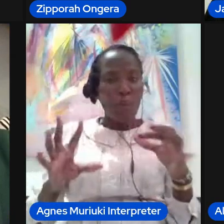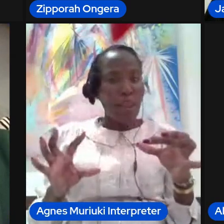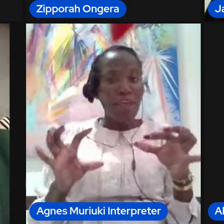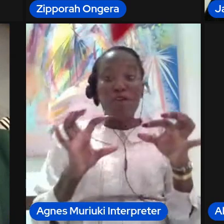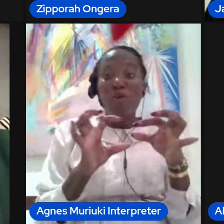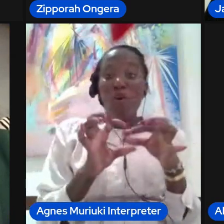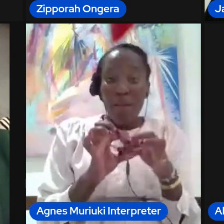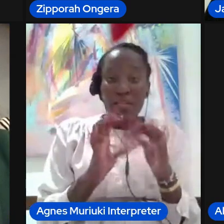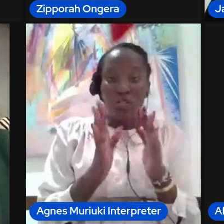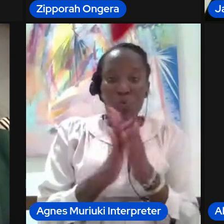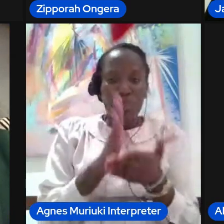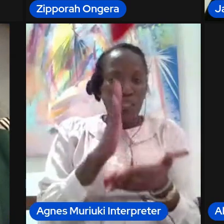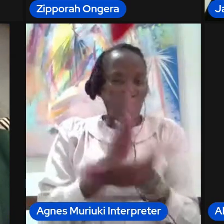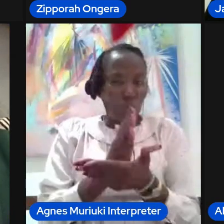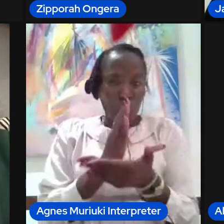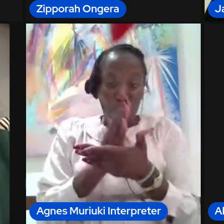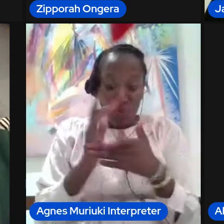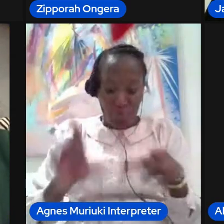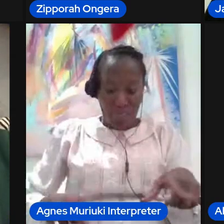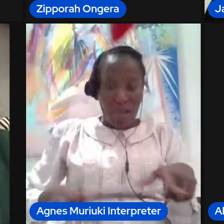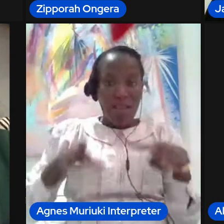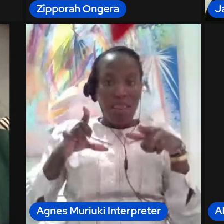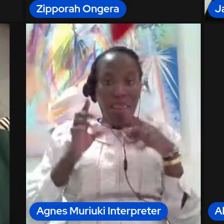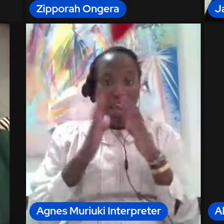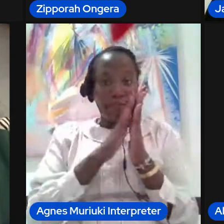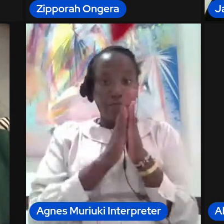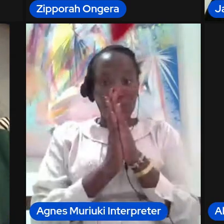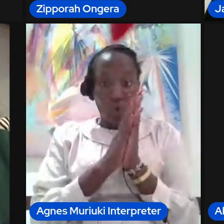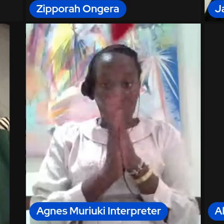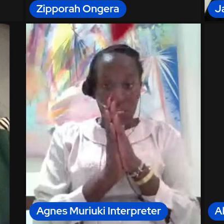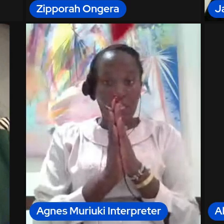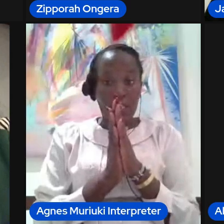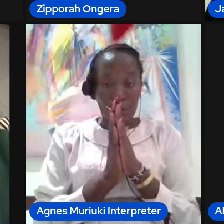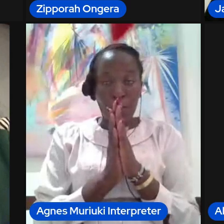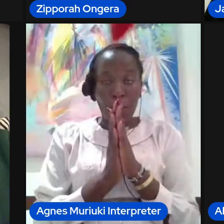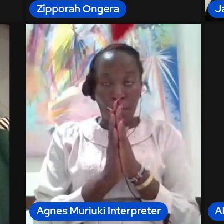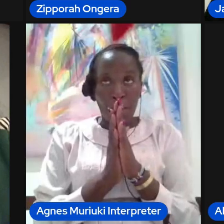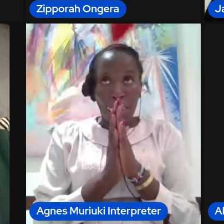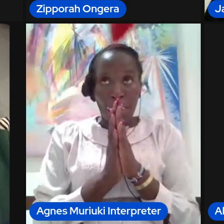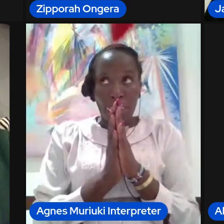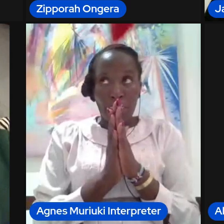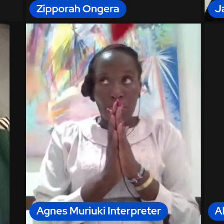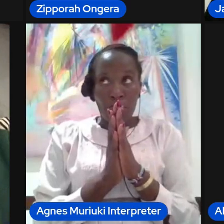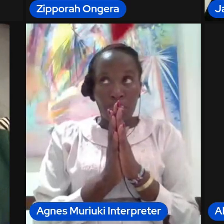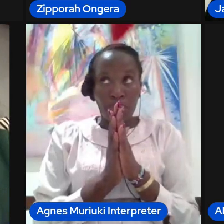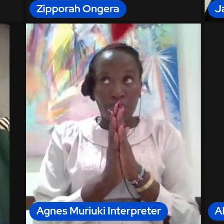over the statistics that